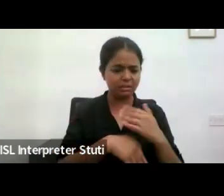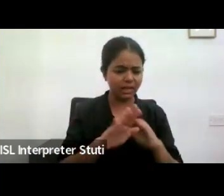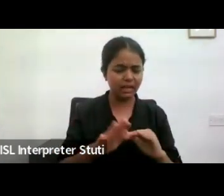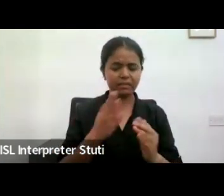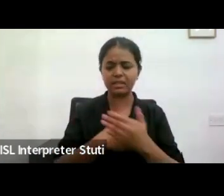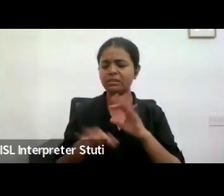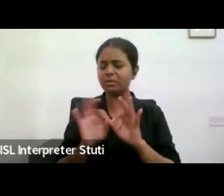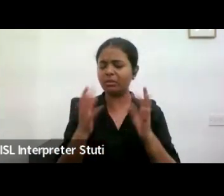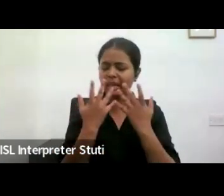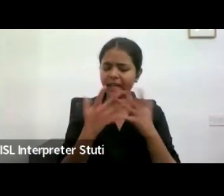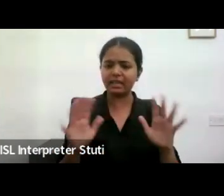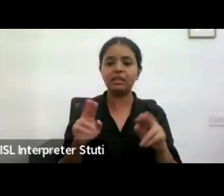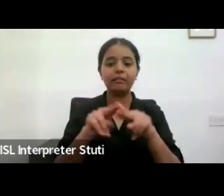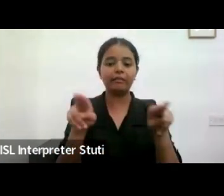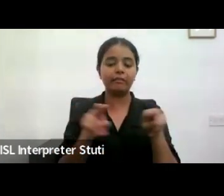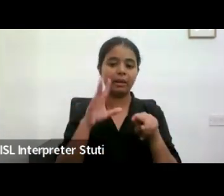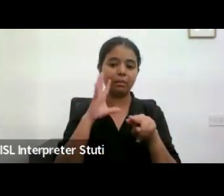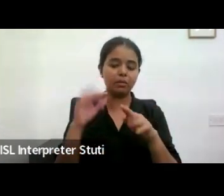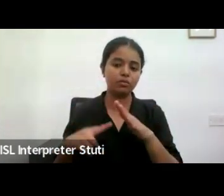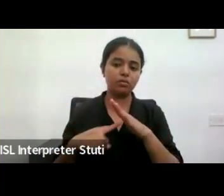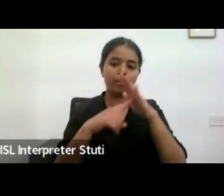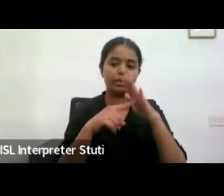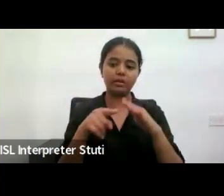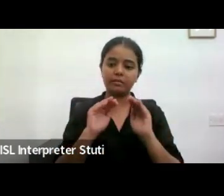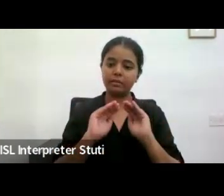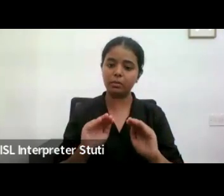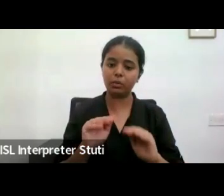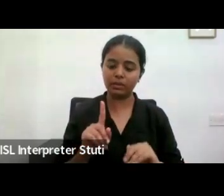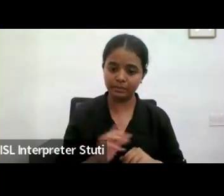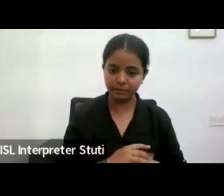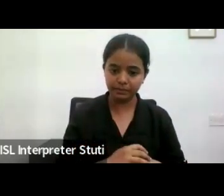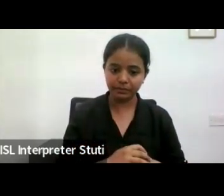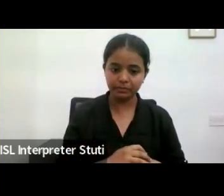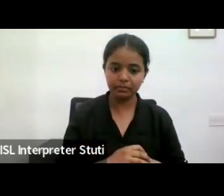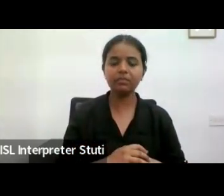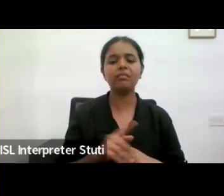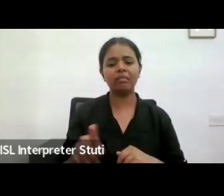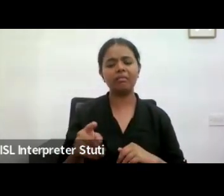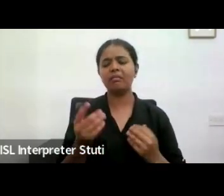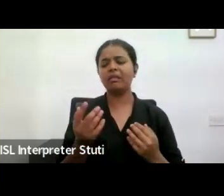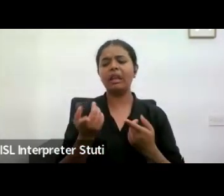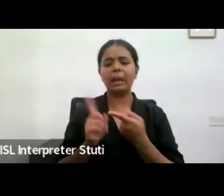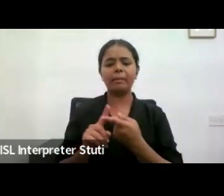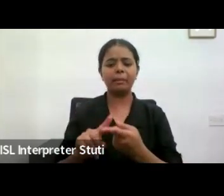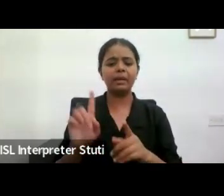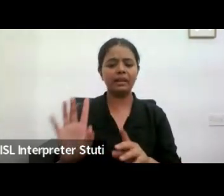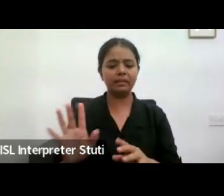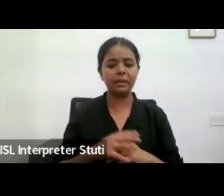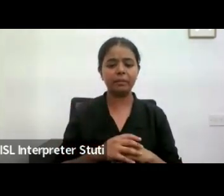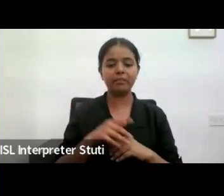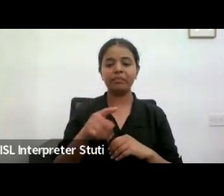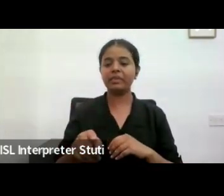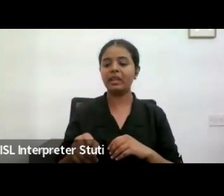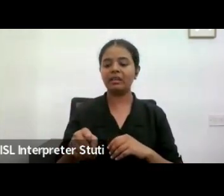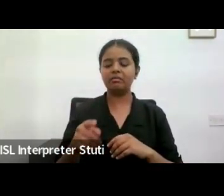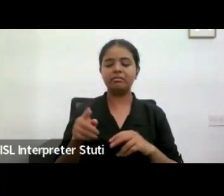It's extremely important to support the family. Very often families do break up. Sometimes, very often,